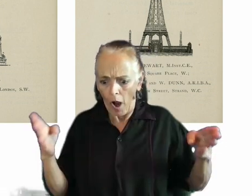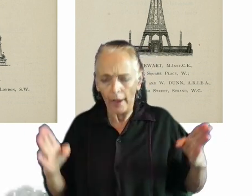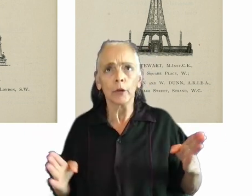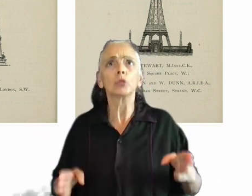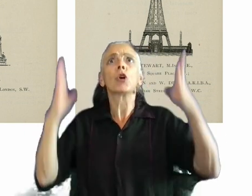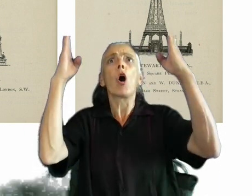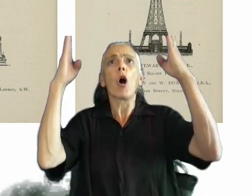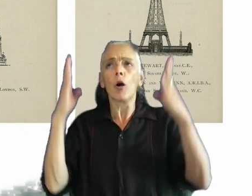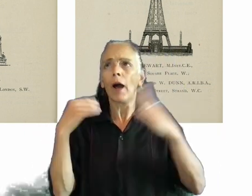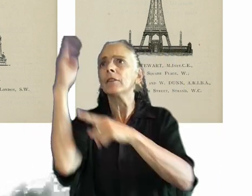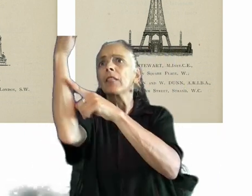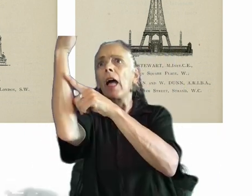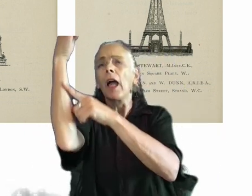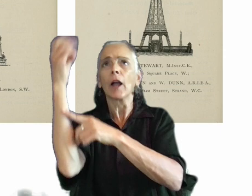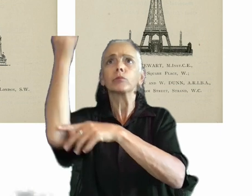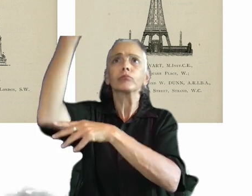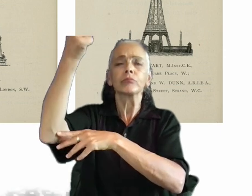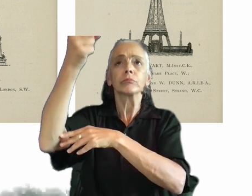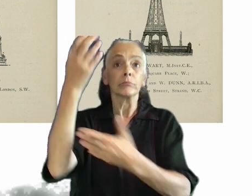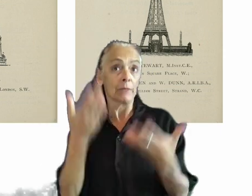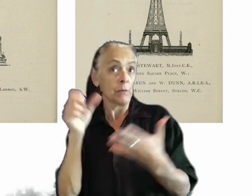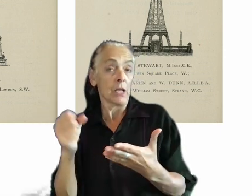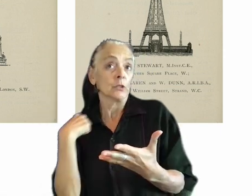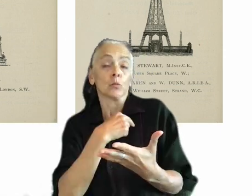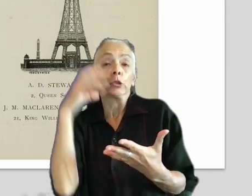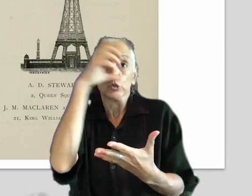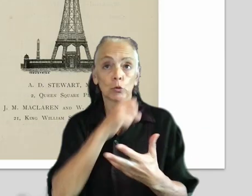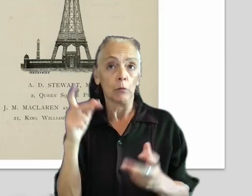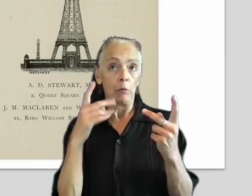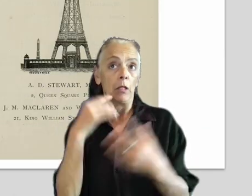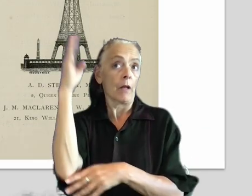top maybe it should we assume people like flags